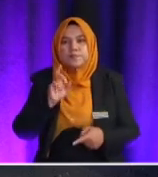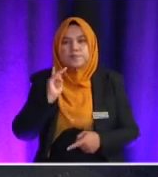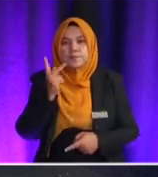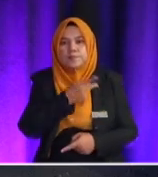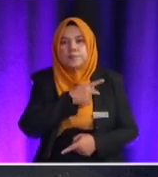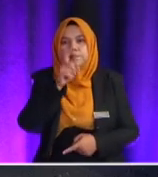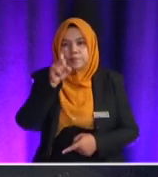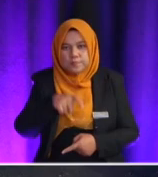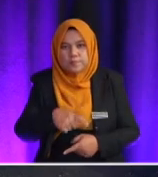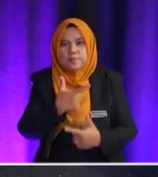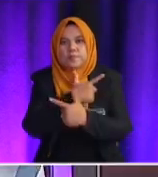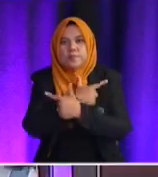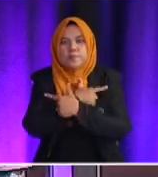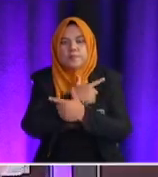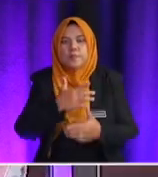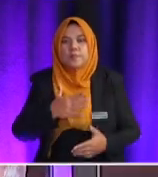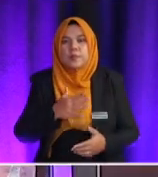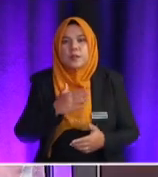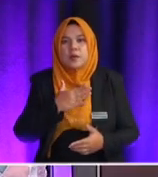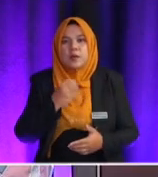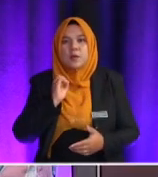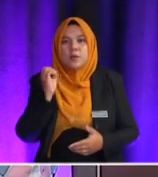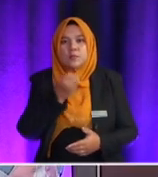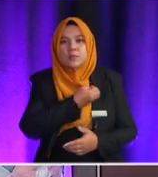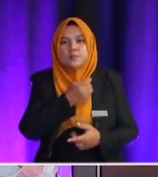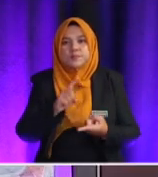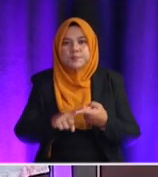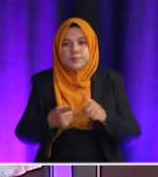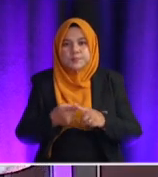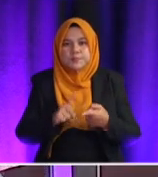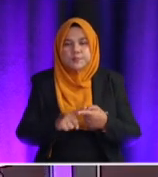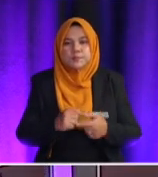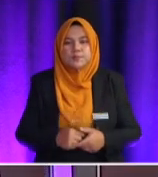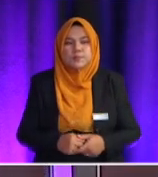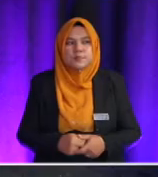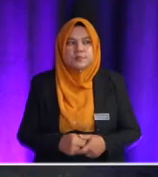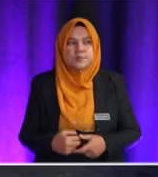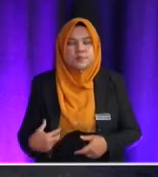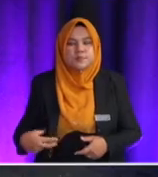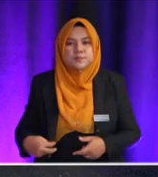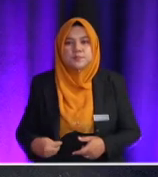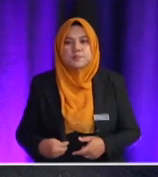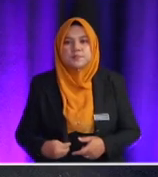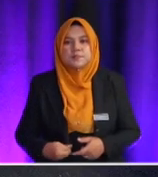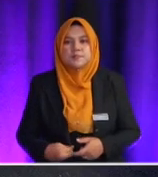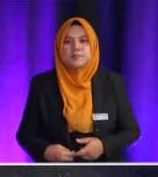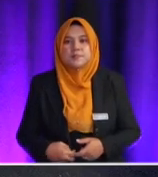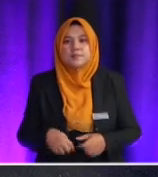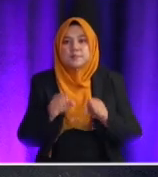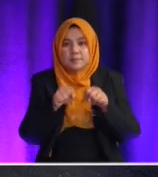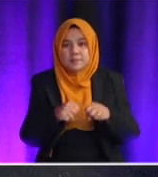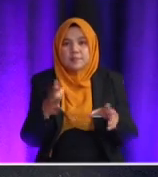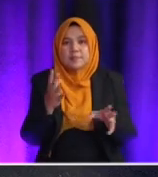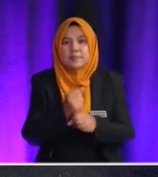Show us your love. Oh, that's sweet. Okay. How is Kaisara's response? Oh, yes. Does she get a pen?